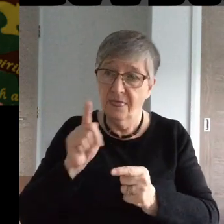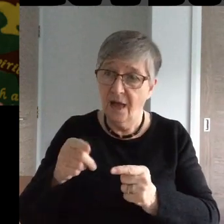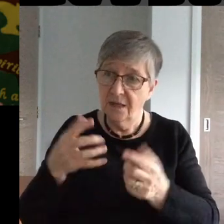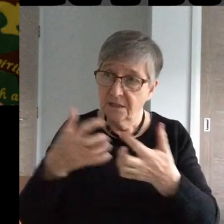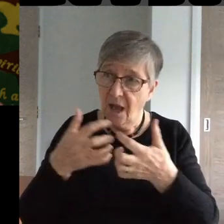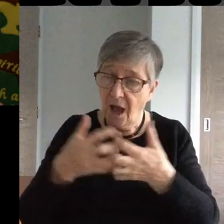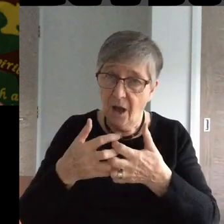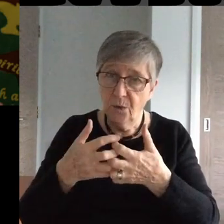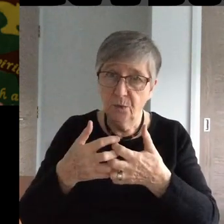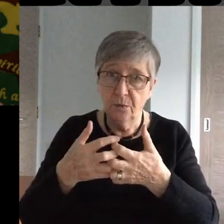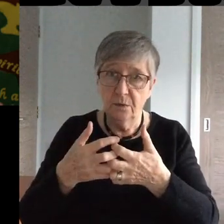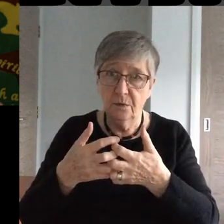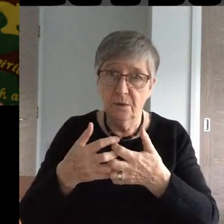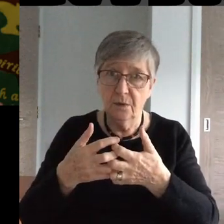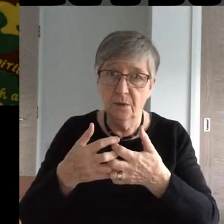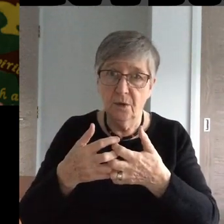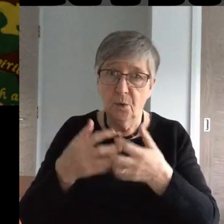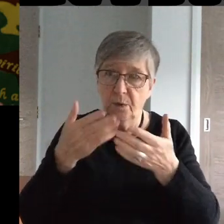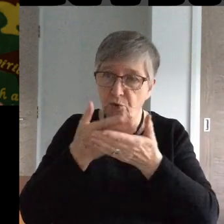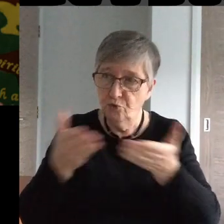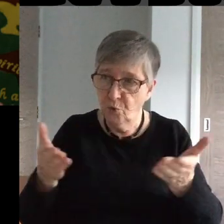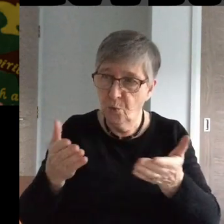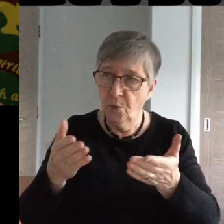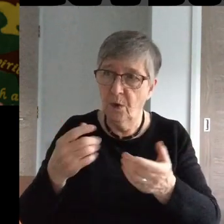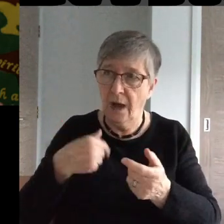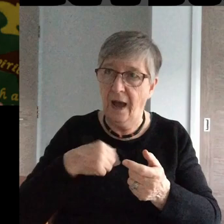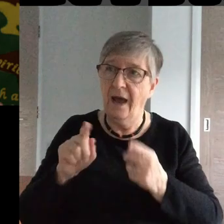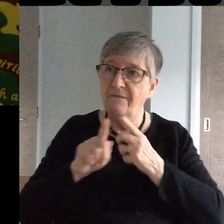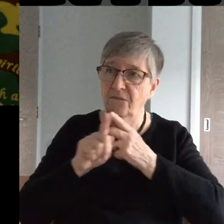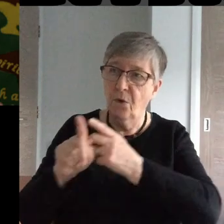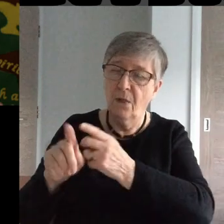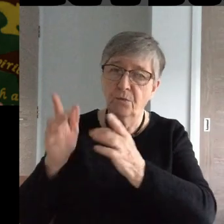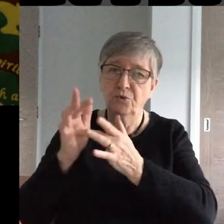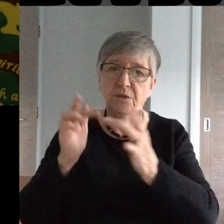mark of true discipleship.